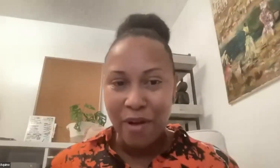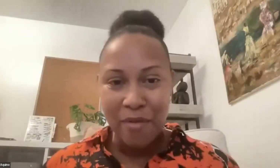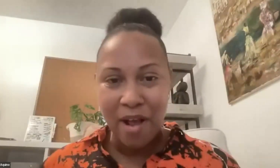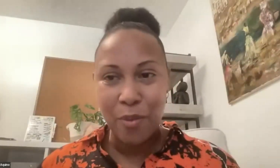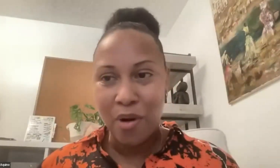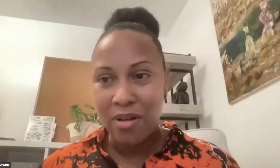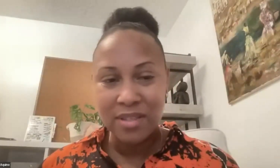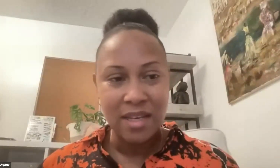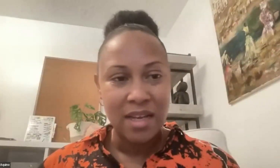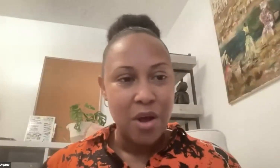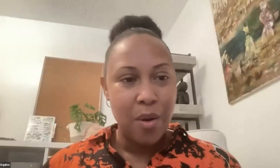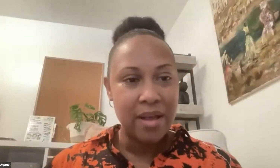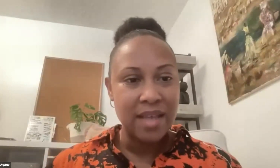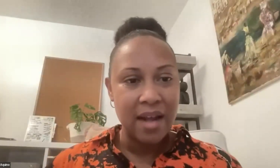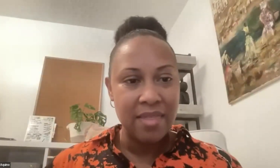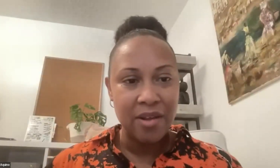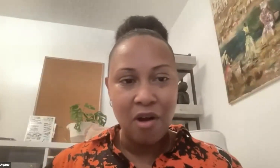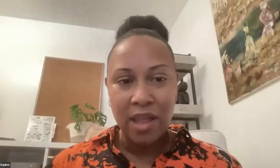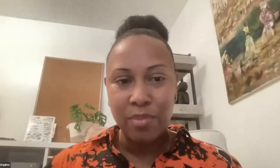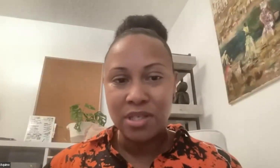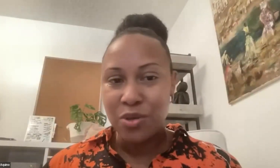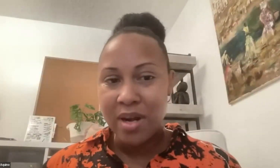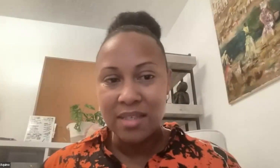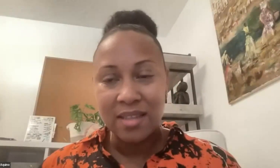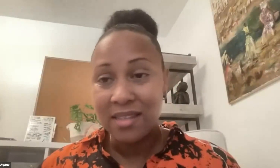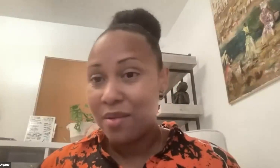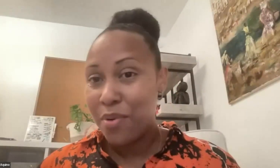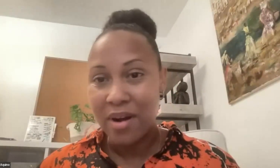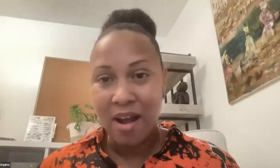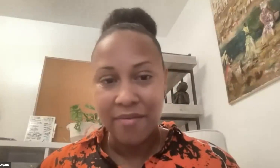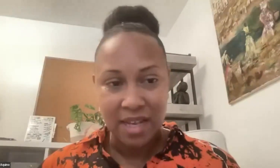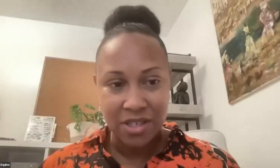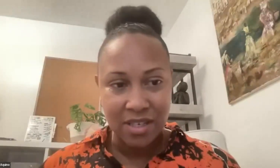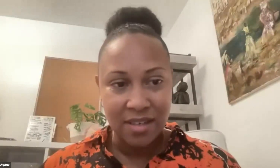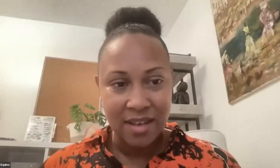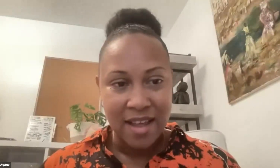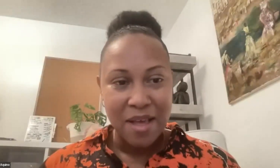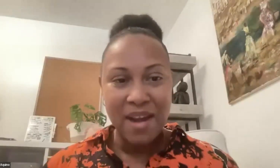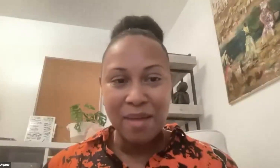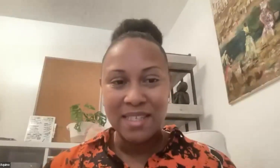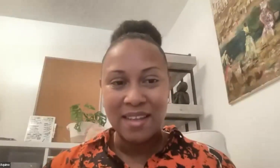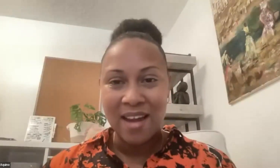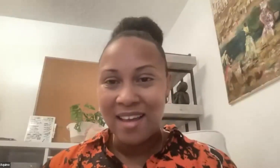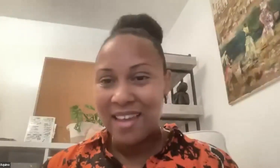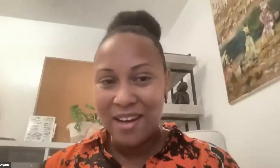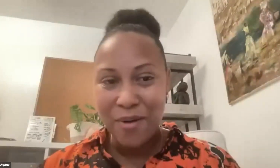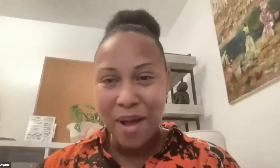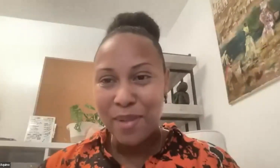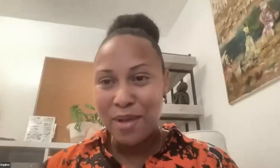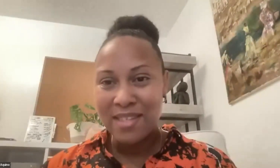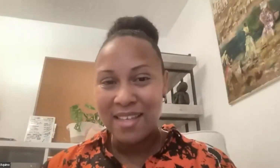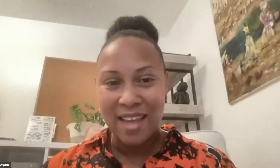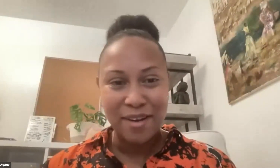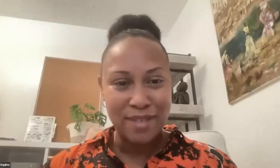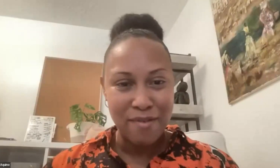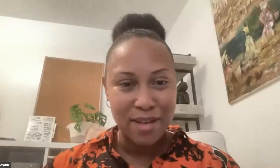calling from around the world. We're excited that you're all able to join us in this important conversation. My name is Ilana Aquino. I'm